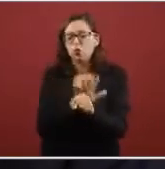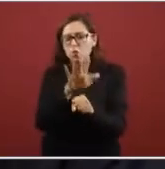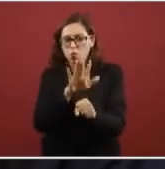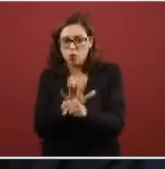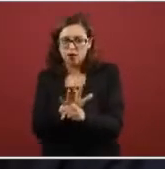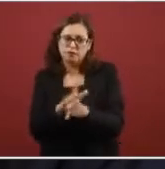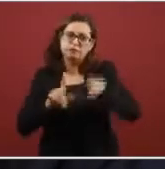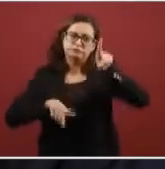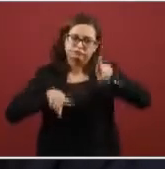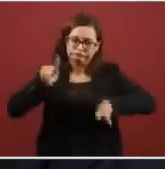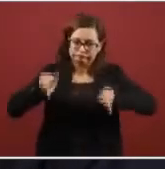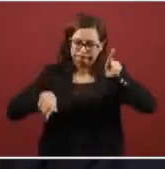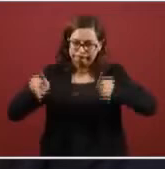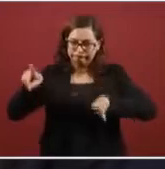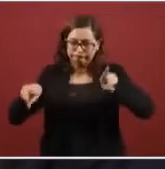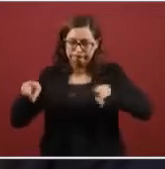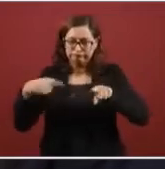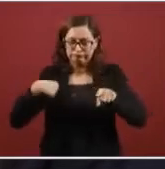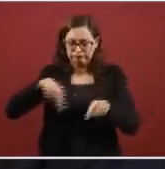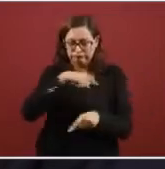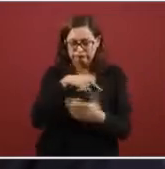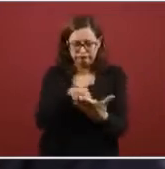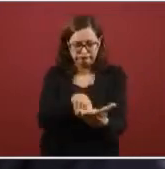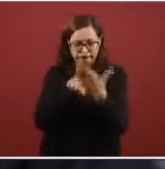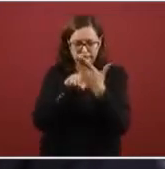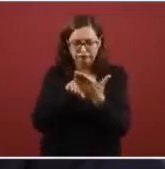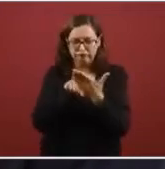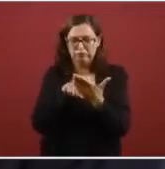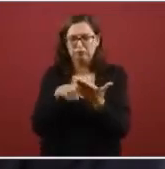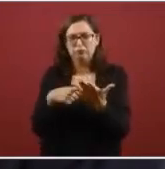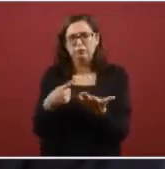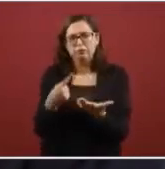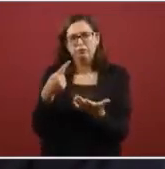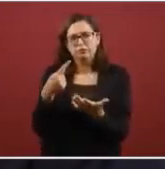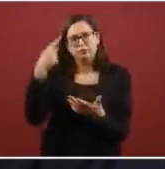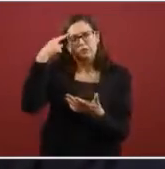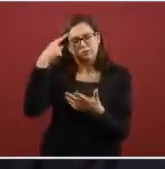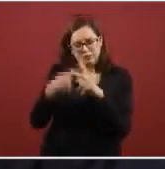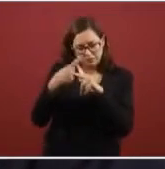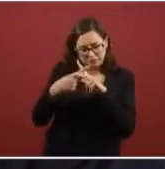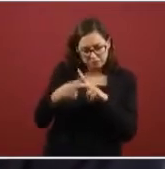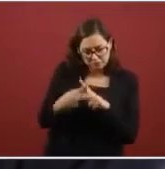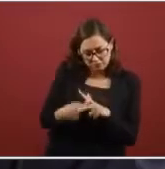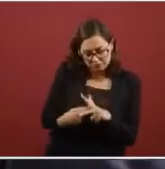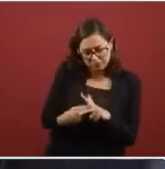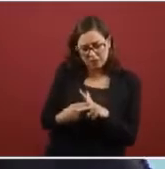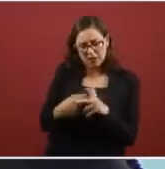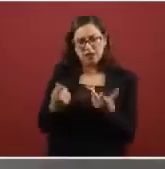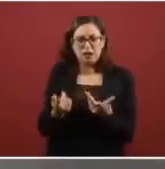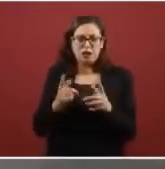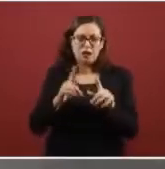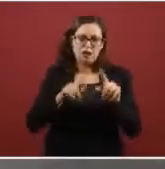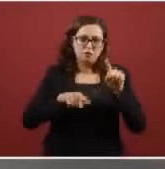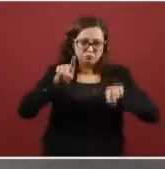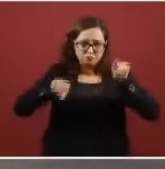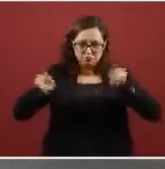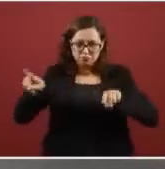these are things that